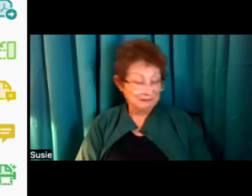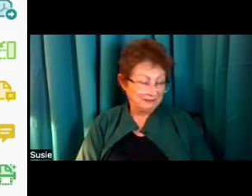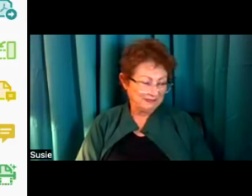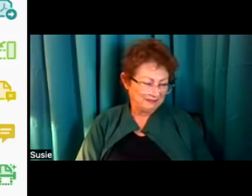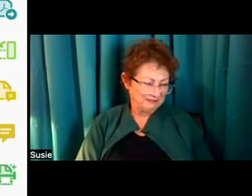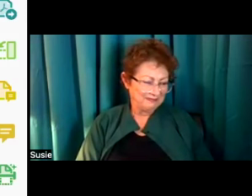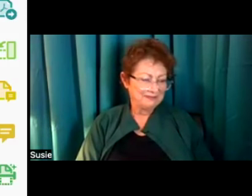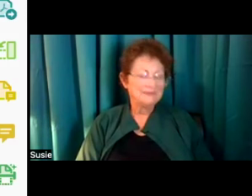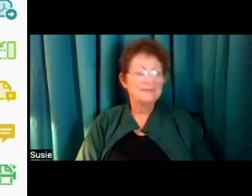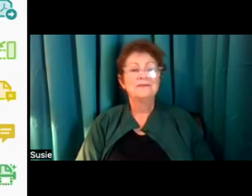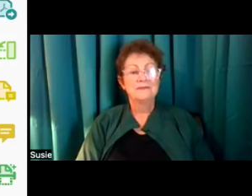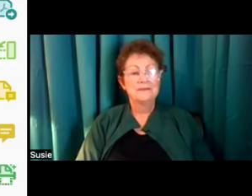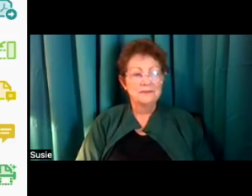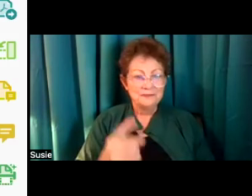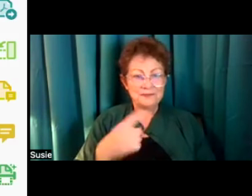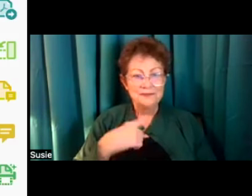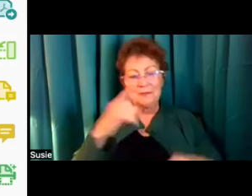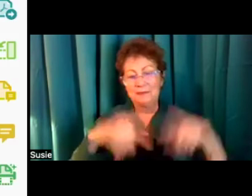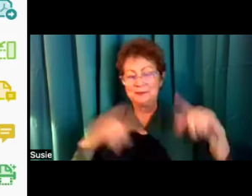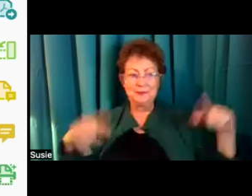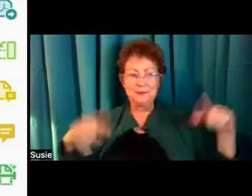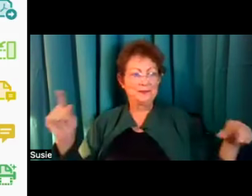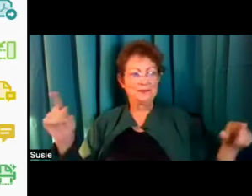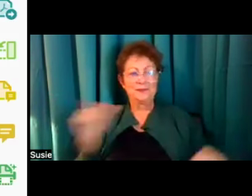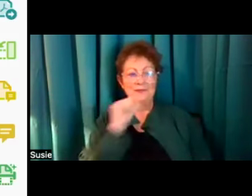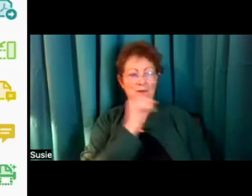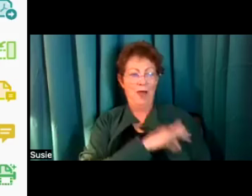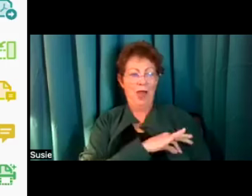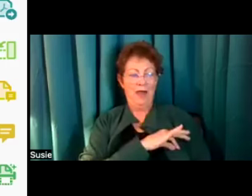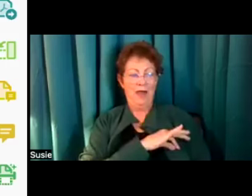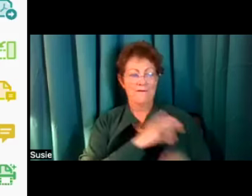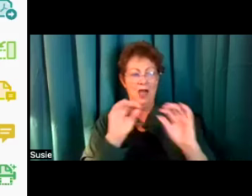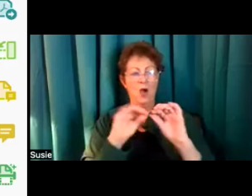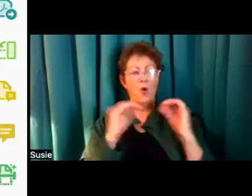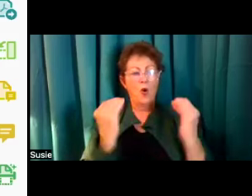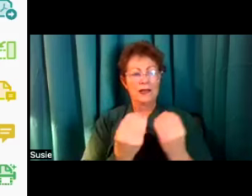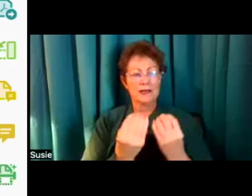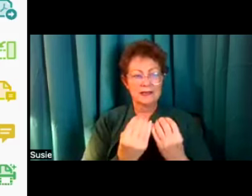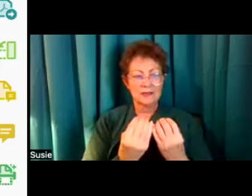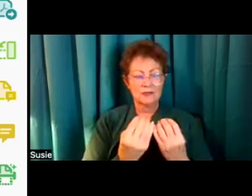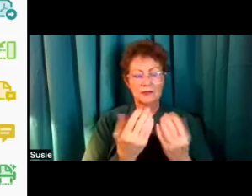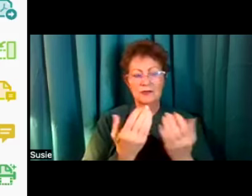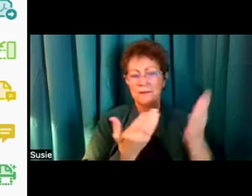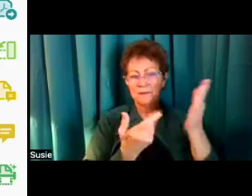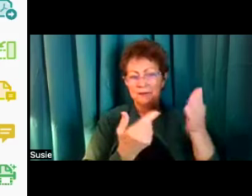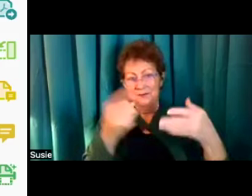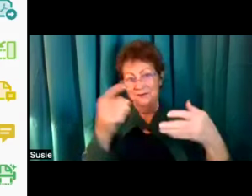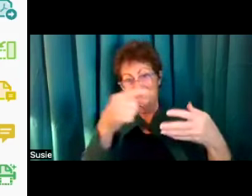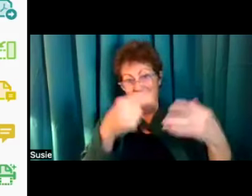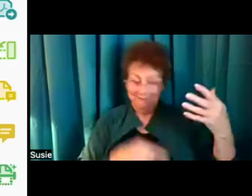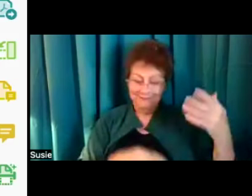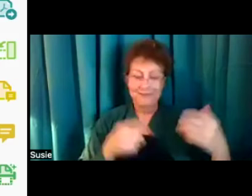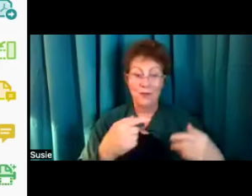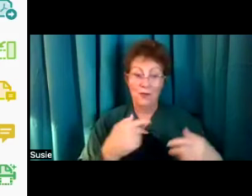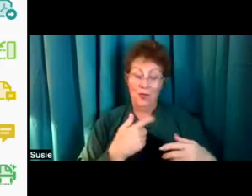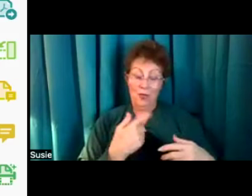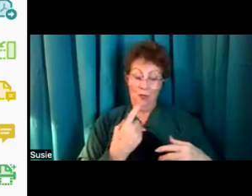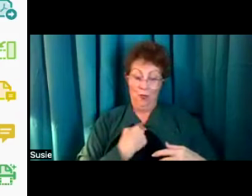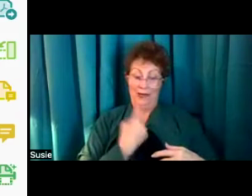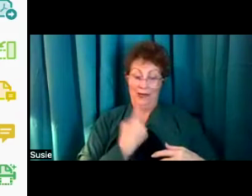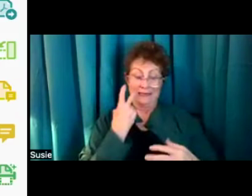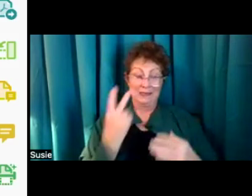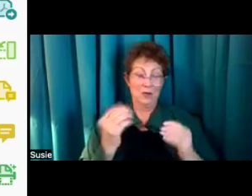So I mentioned there's a wide variety of nonprofit organizations. The one that we see